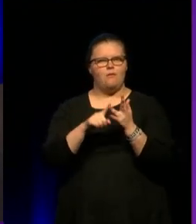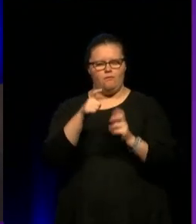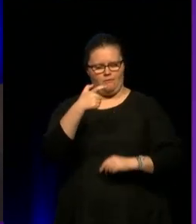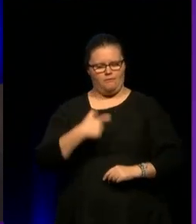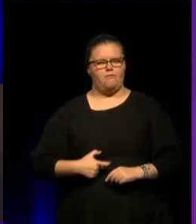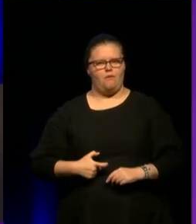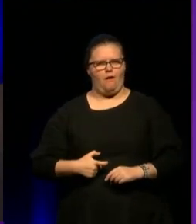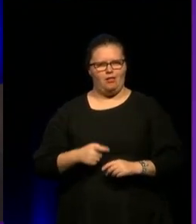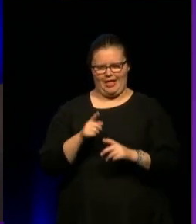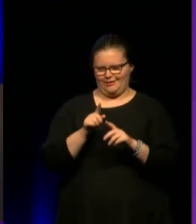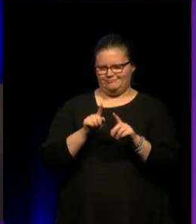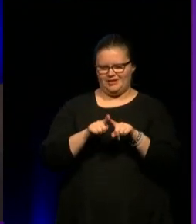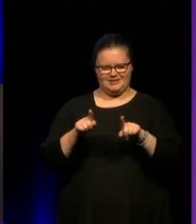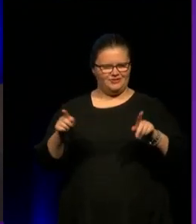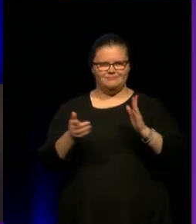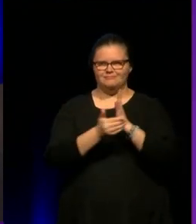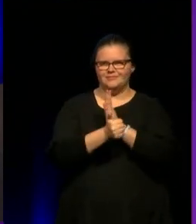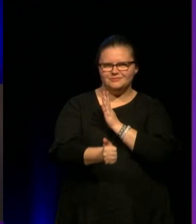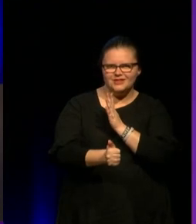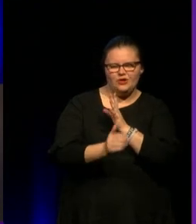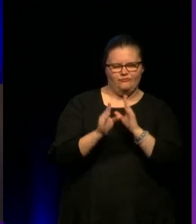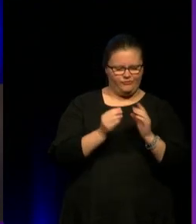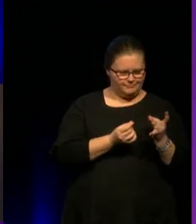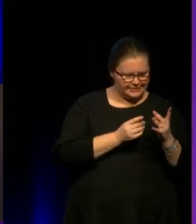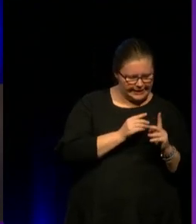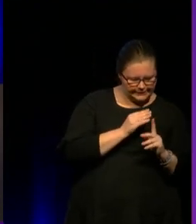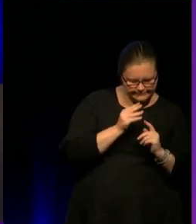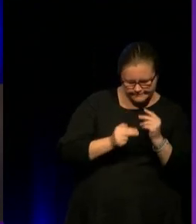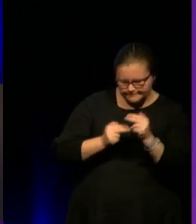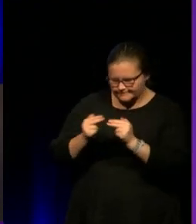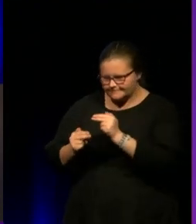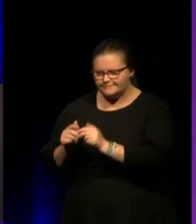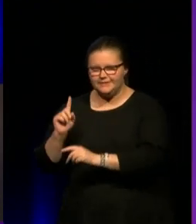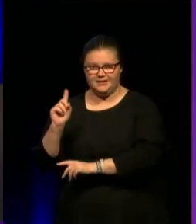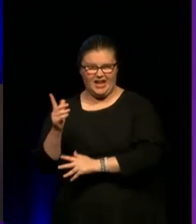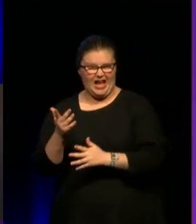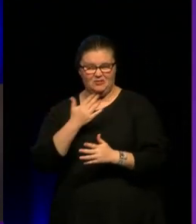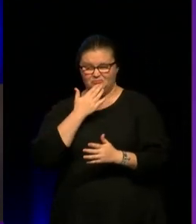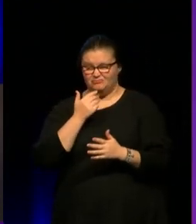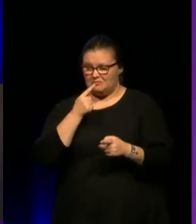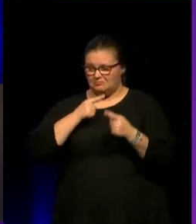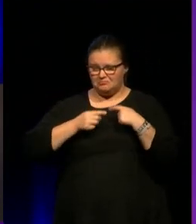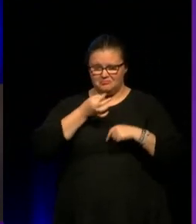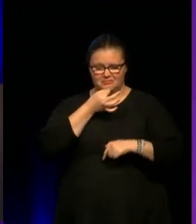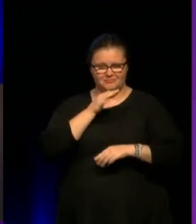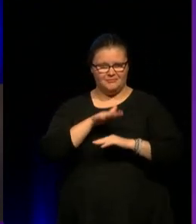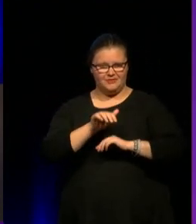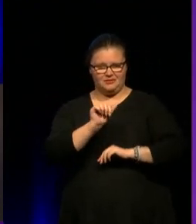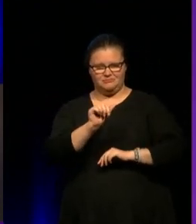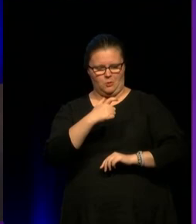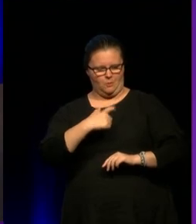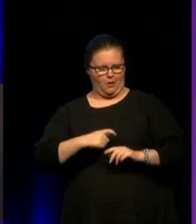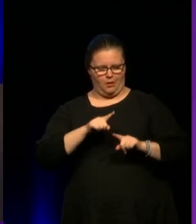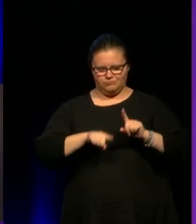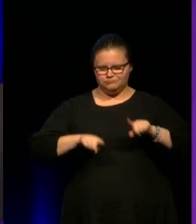different attributes as you've moved along this commercial path. Take us through those different leadership precepts that you've had to adopt